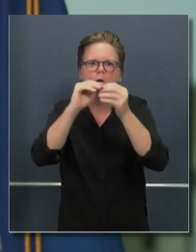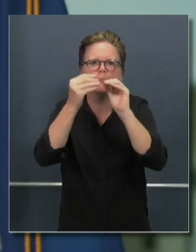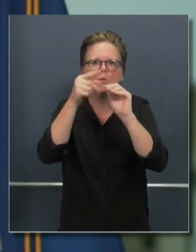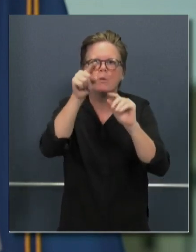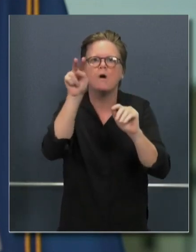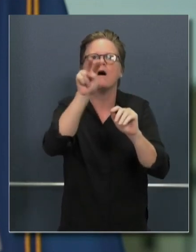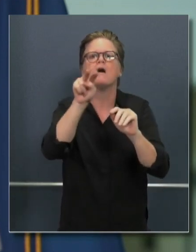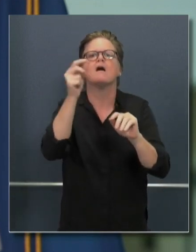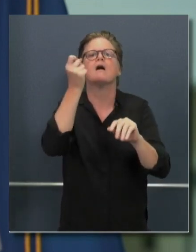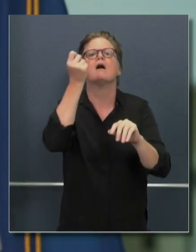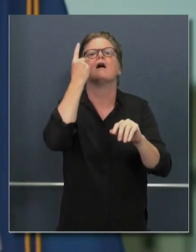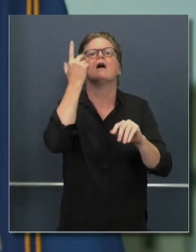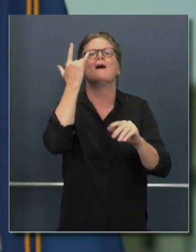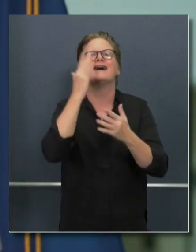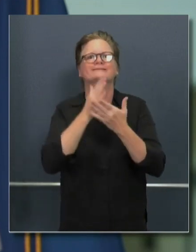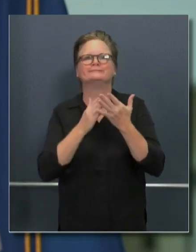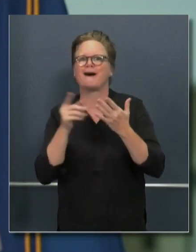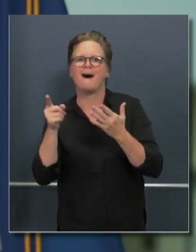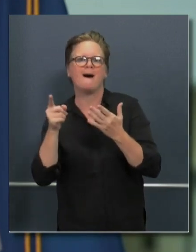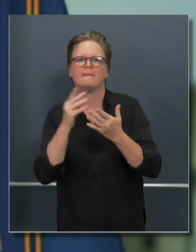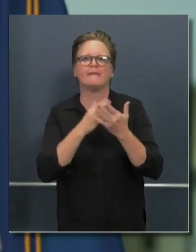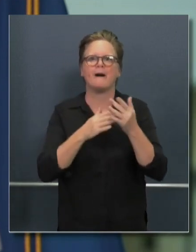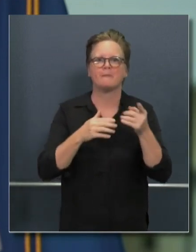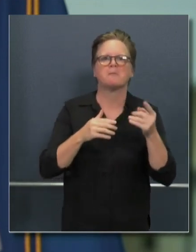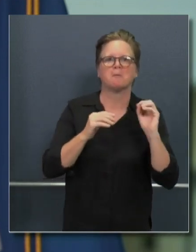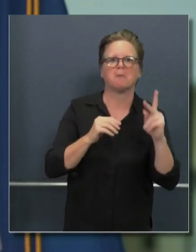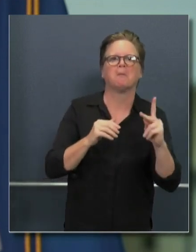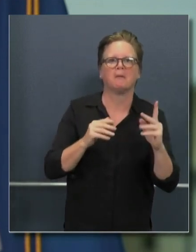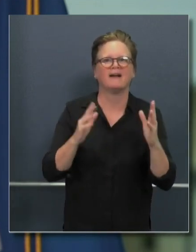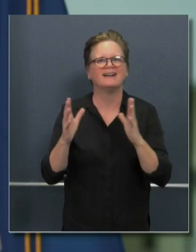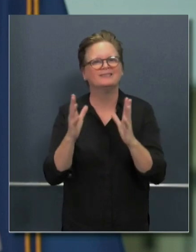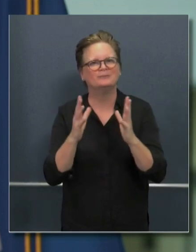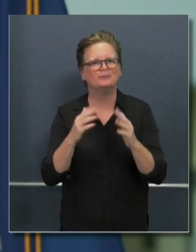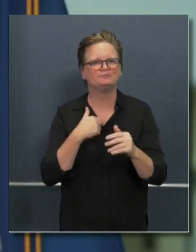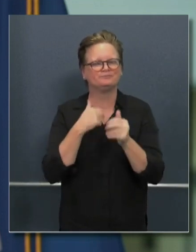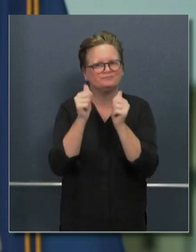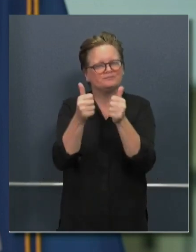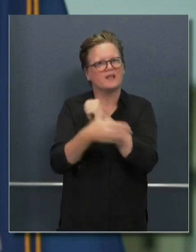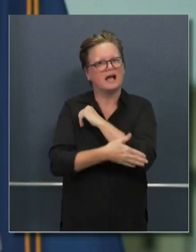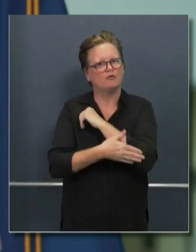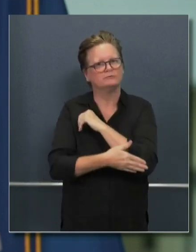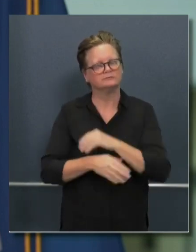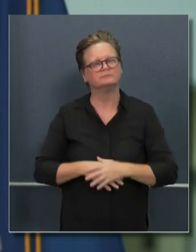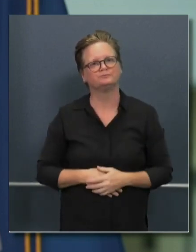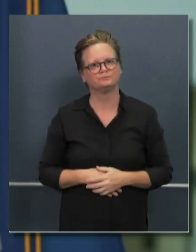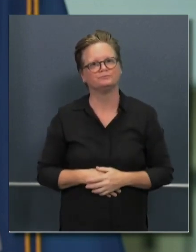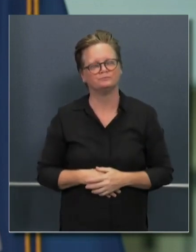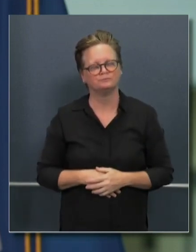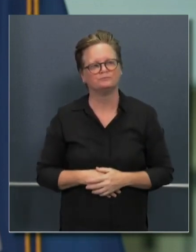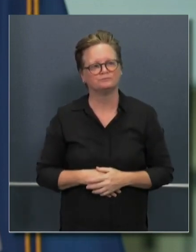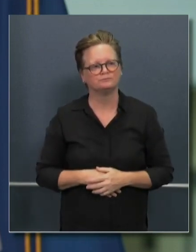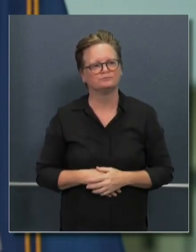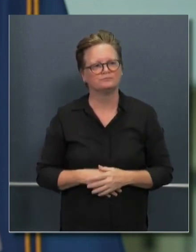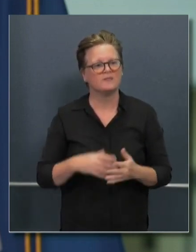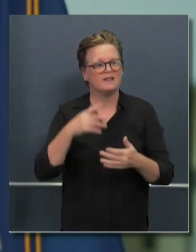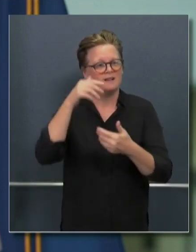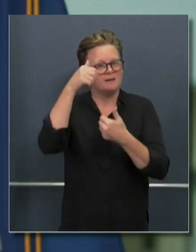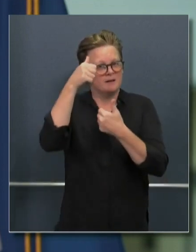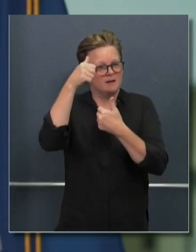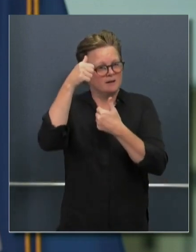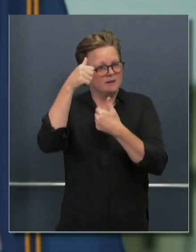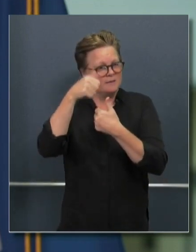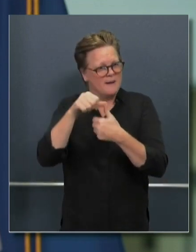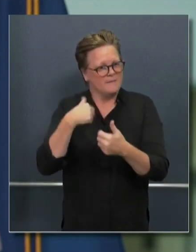1,509 alternative care sites in 10 counties. That's a specific example of alternative care facilities that didn't